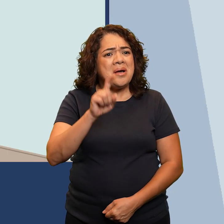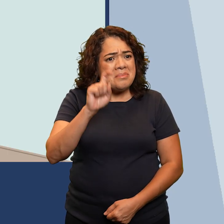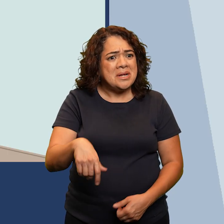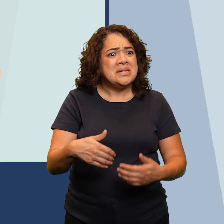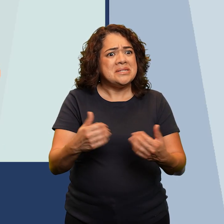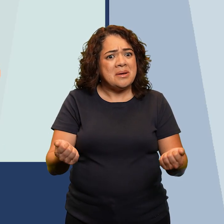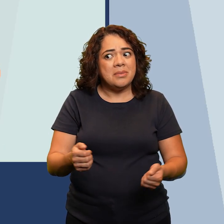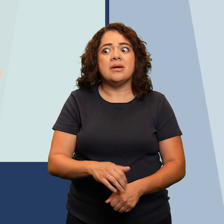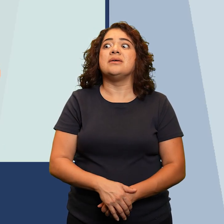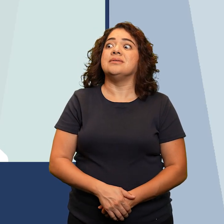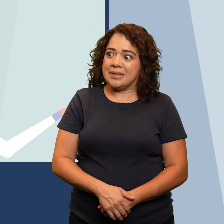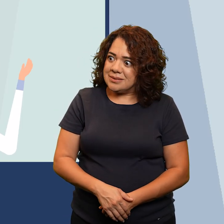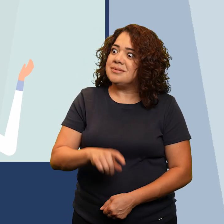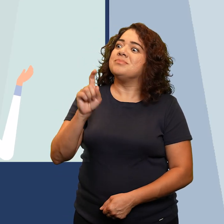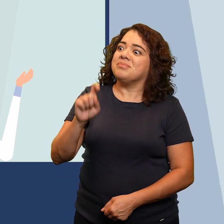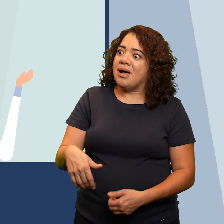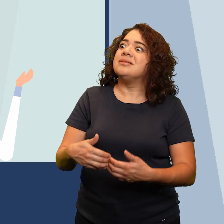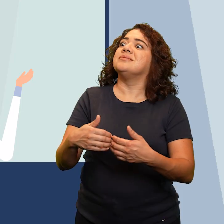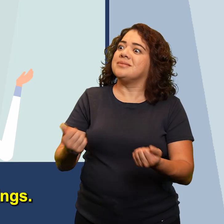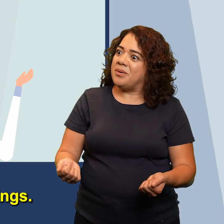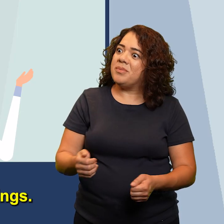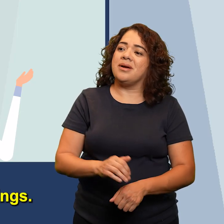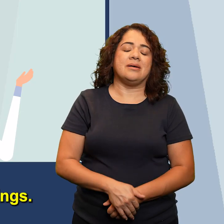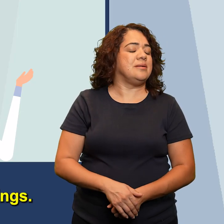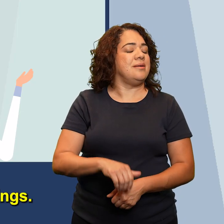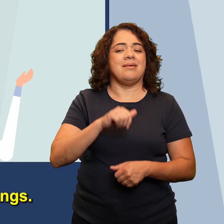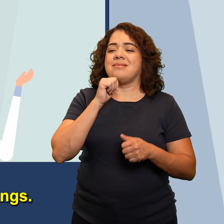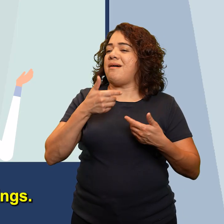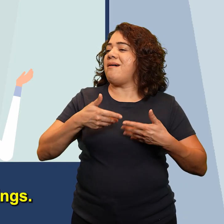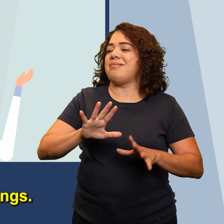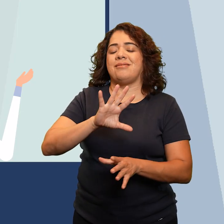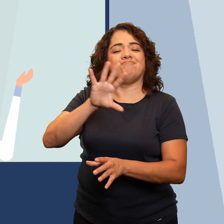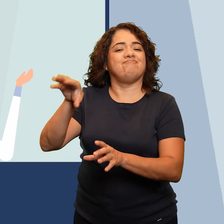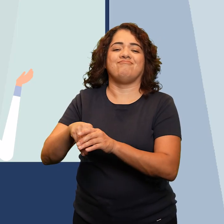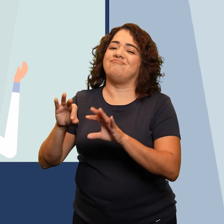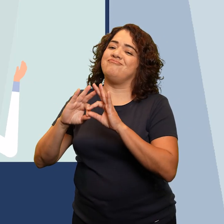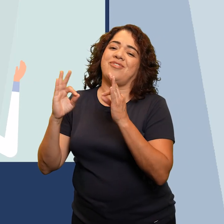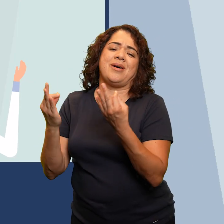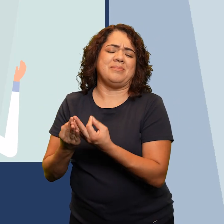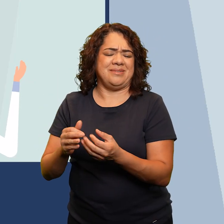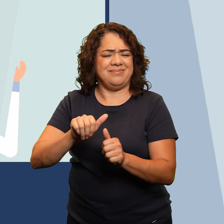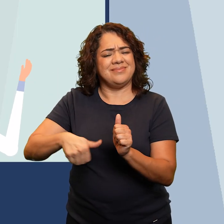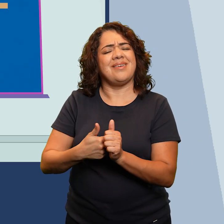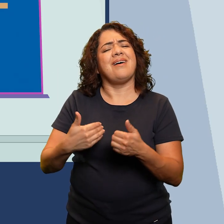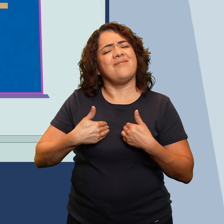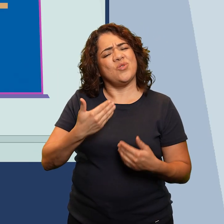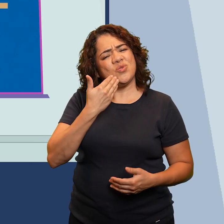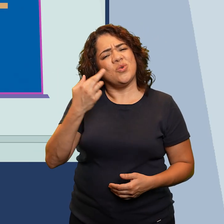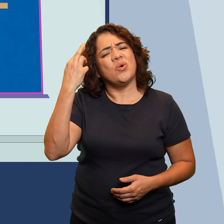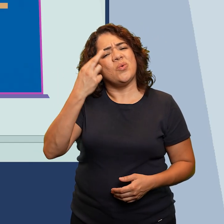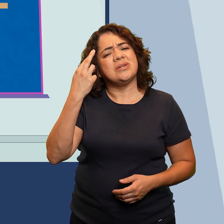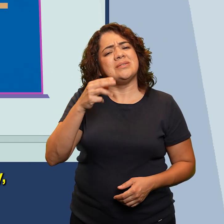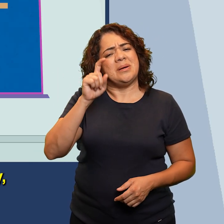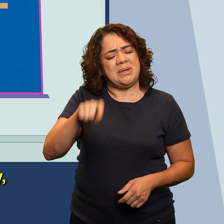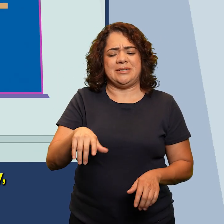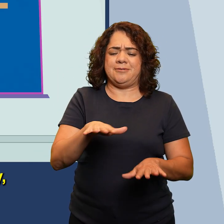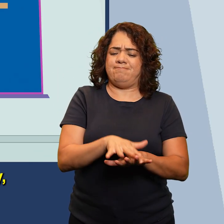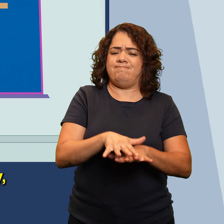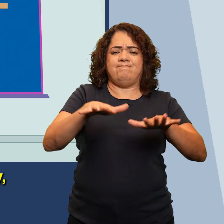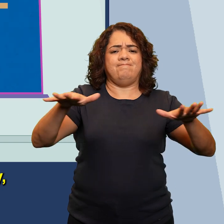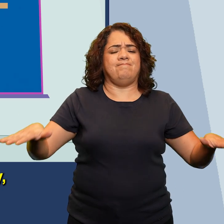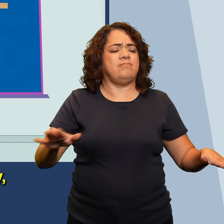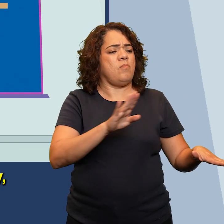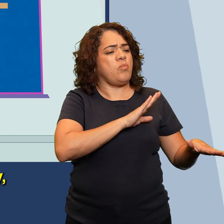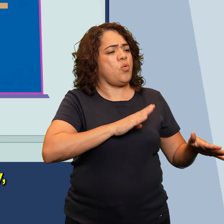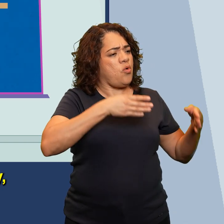No? No. In fact, you are not allowed to do any of those things. And for good reason. Firstly, a board needs to be